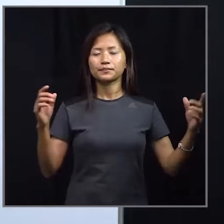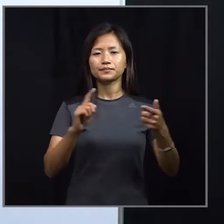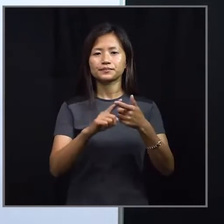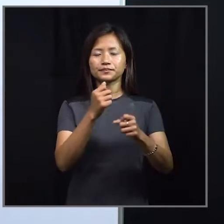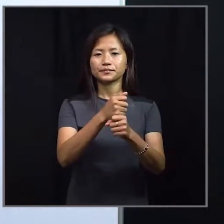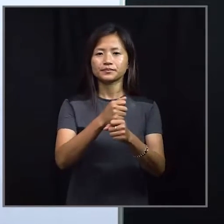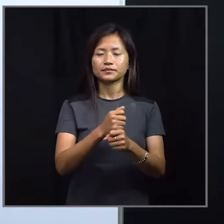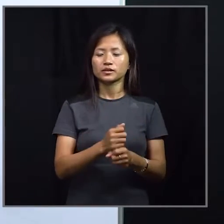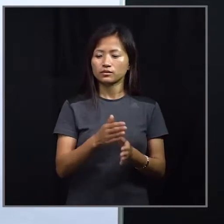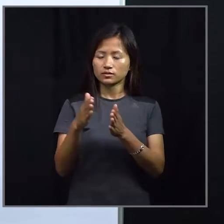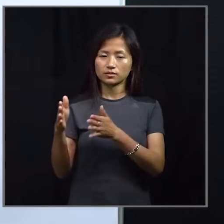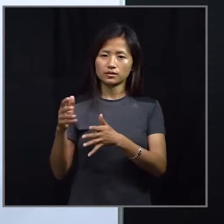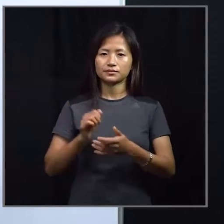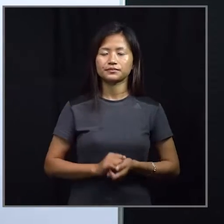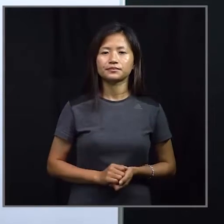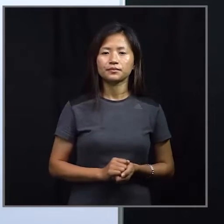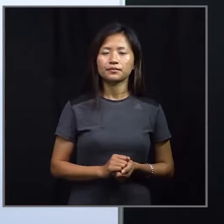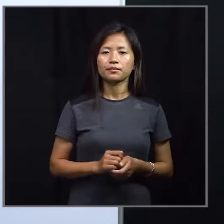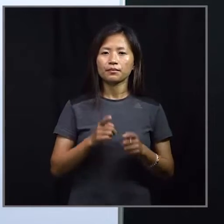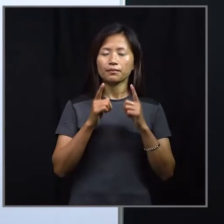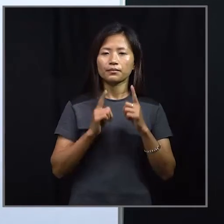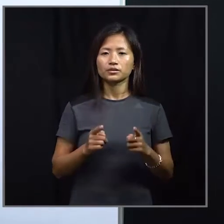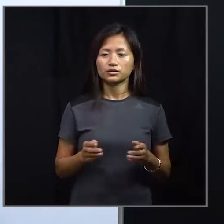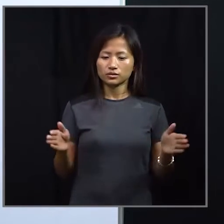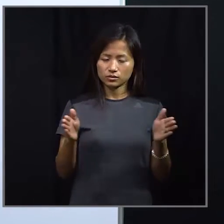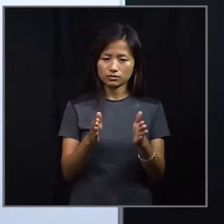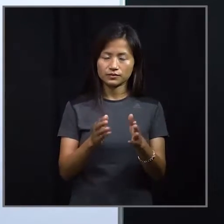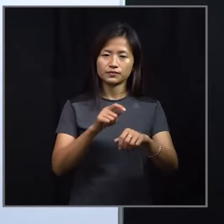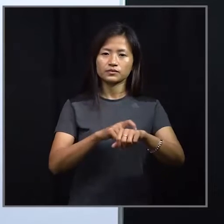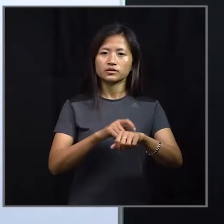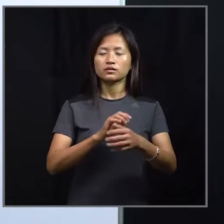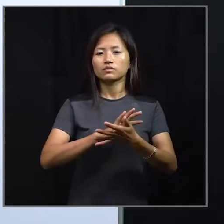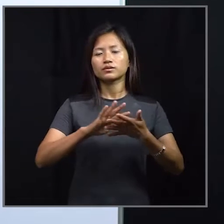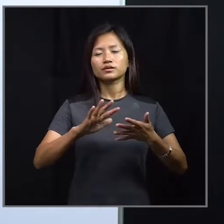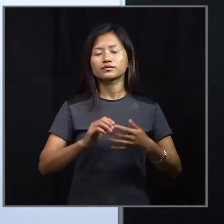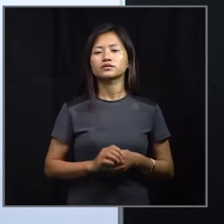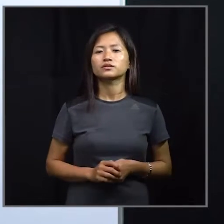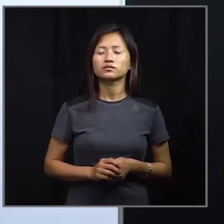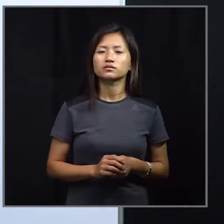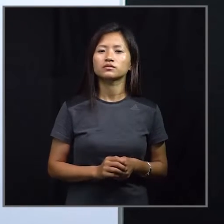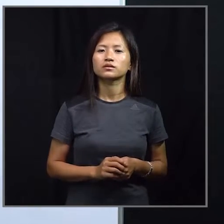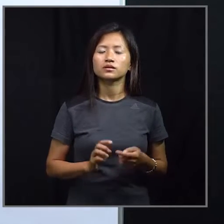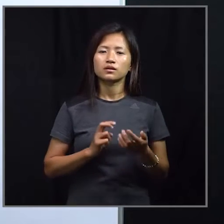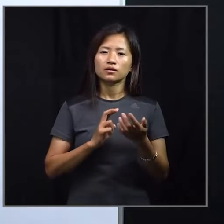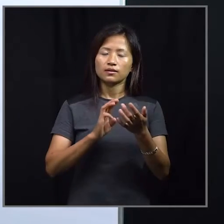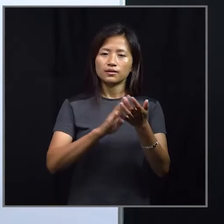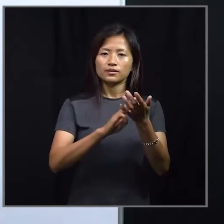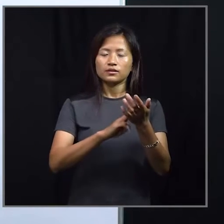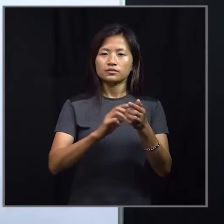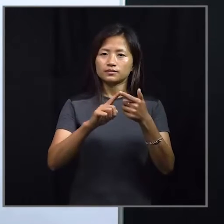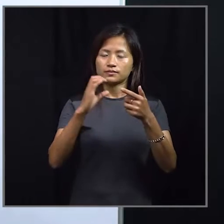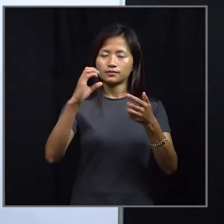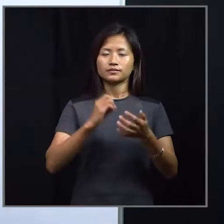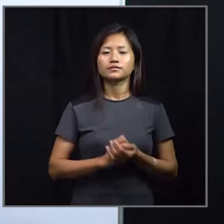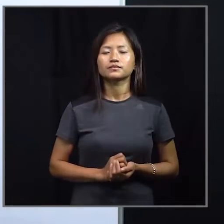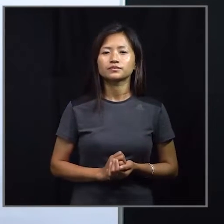examples which we can cite, but there is a shortage of time. So I'm just winding up there. So in macroeconomics, it